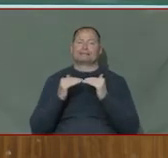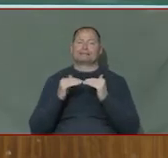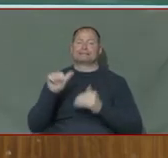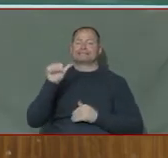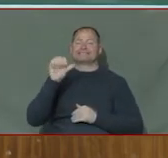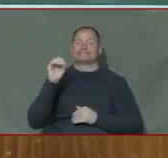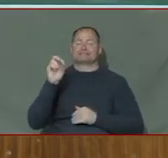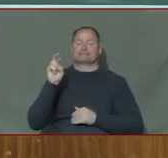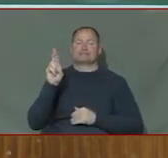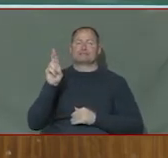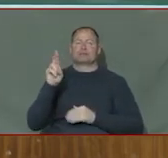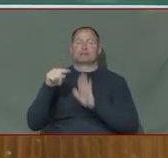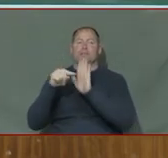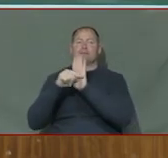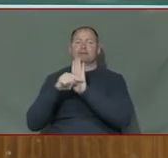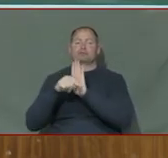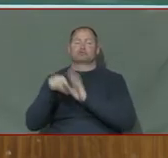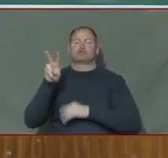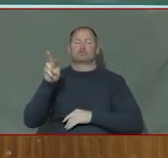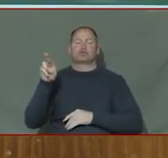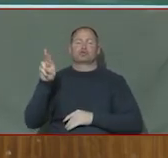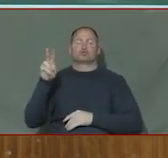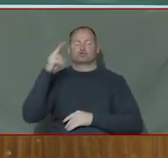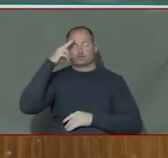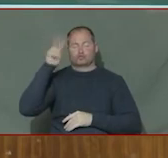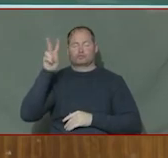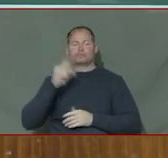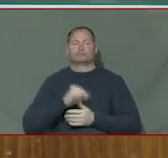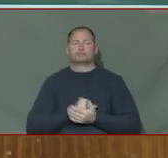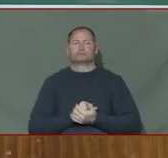minus 2r squared,